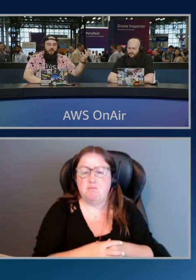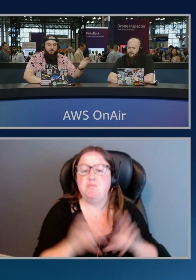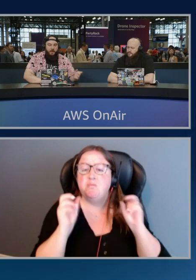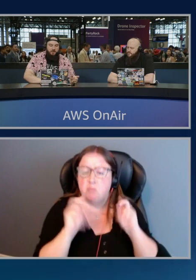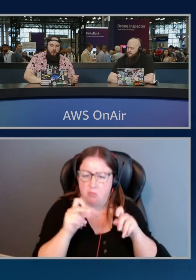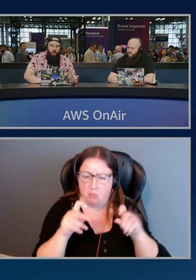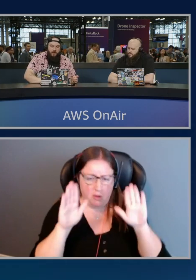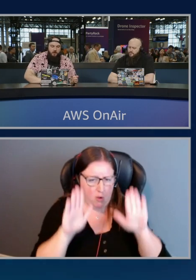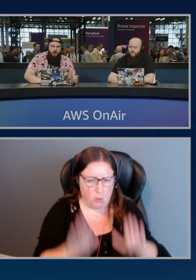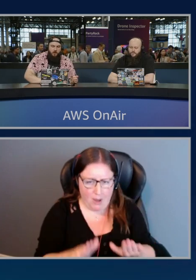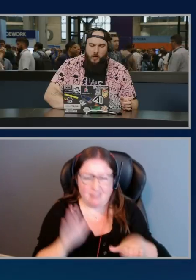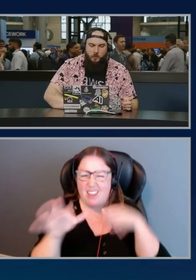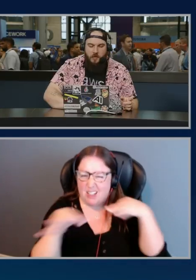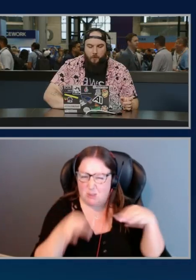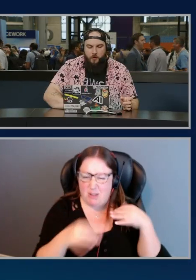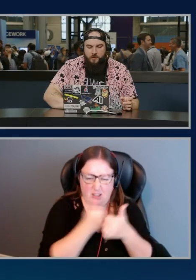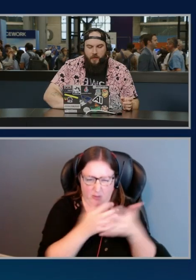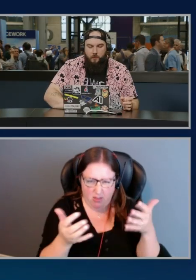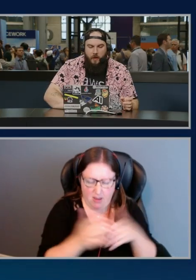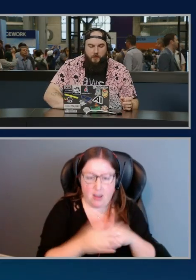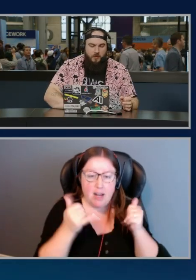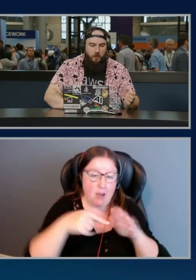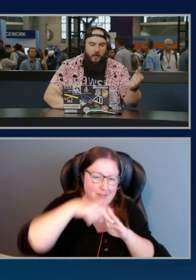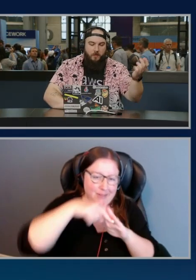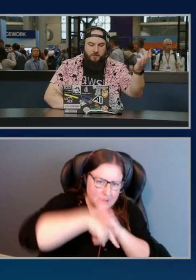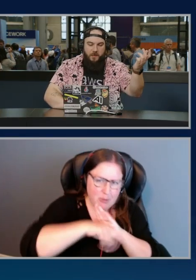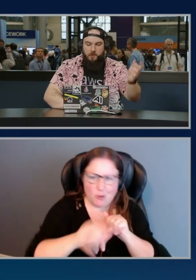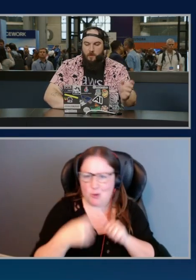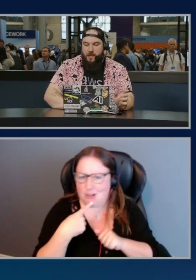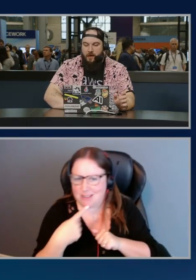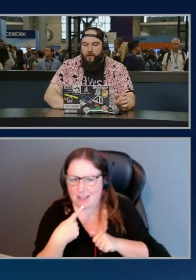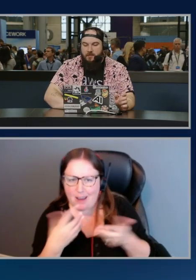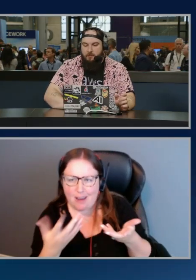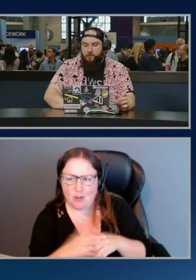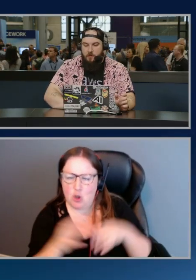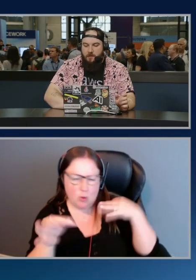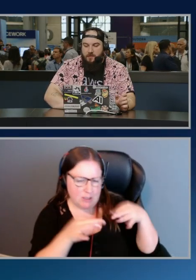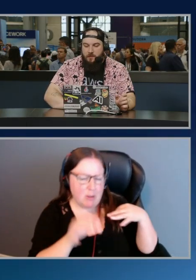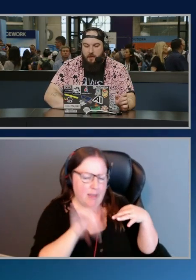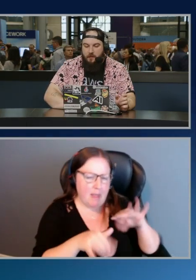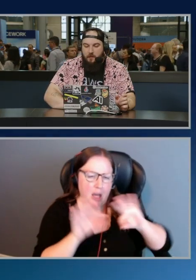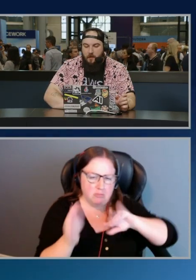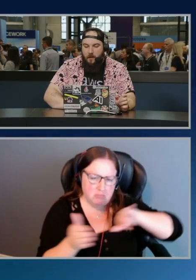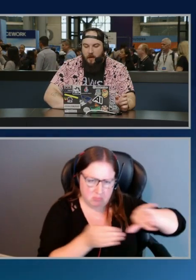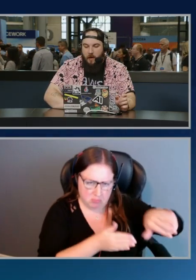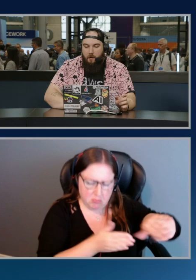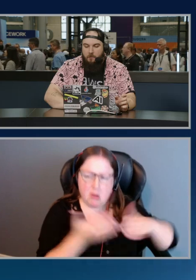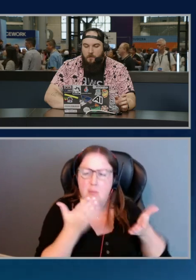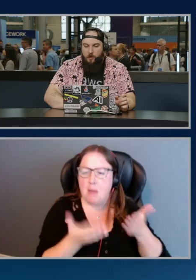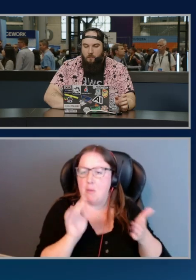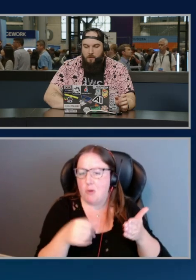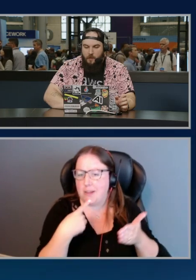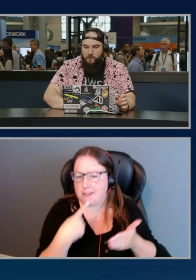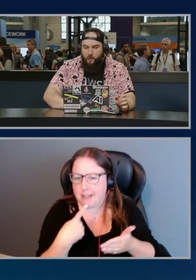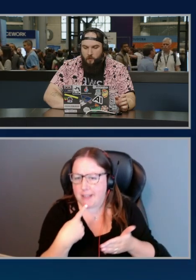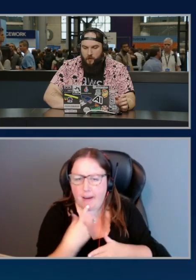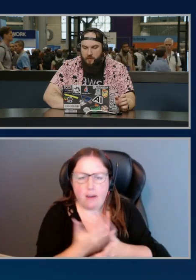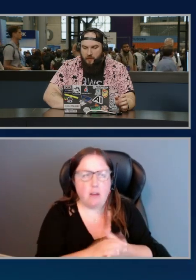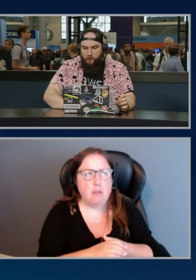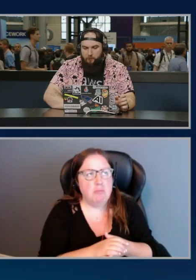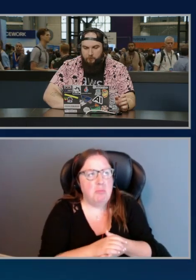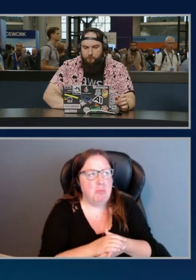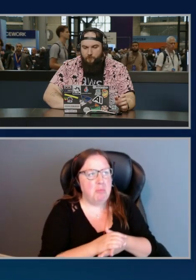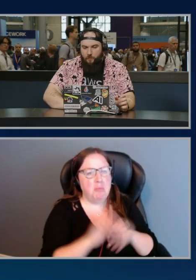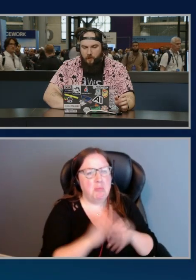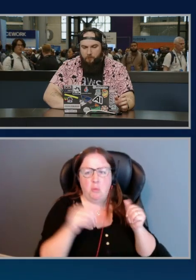Right? Explains us the code. And again, you can go deeper. You can tell it, well, so okay, you explained to me what that is, and maybe you can tell it, you know, maybe we can